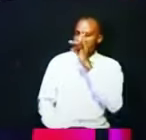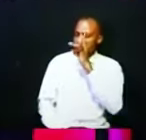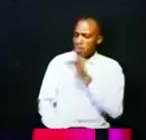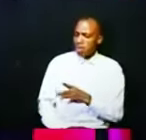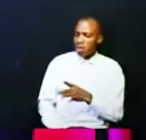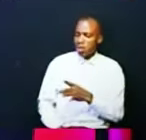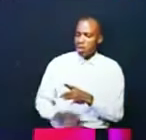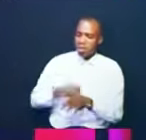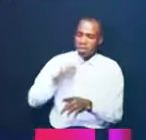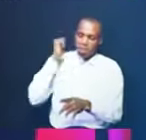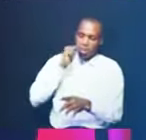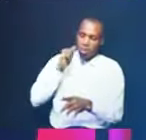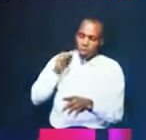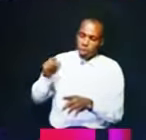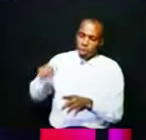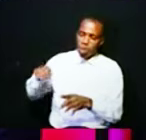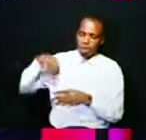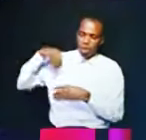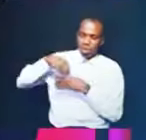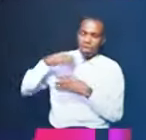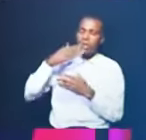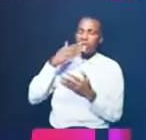sight.